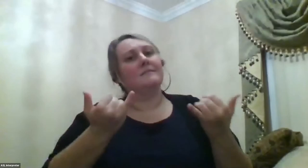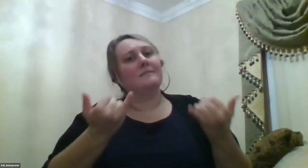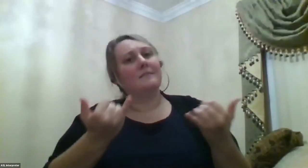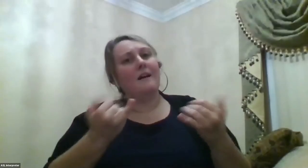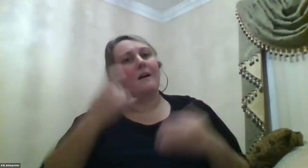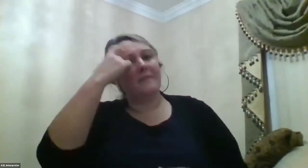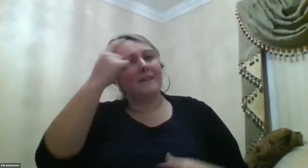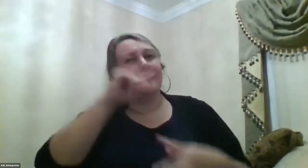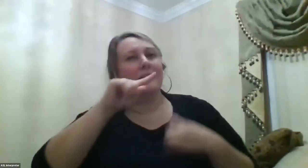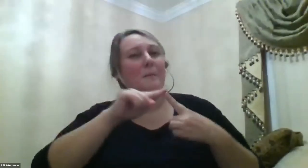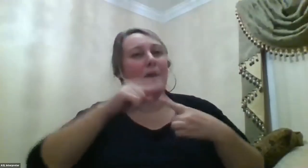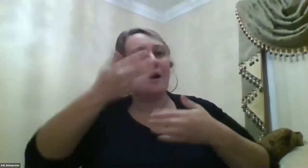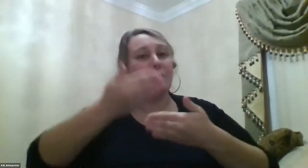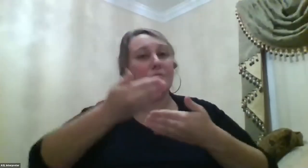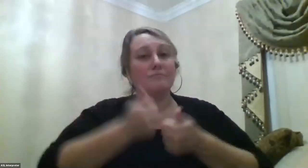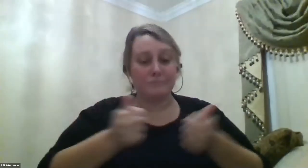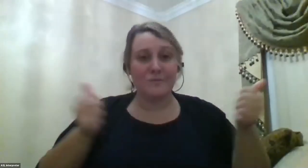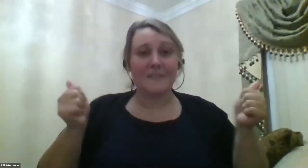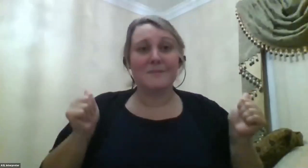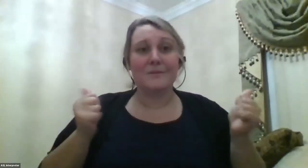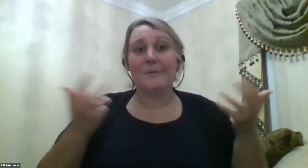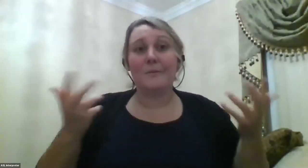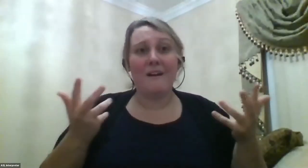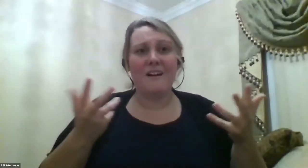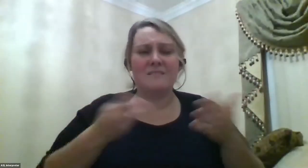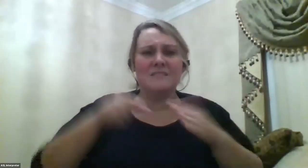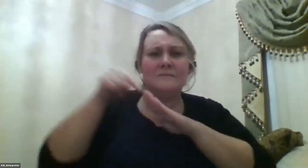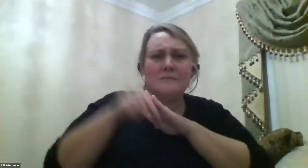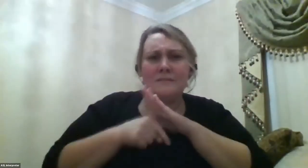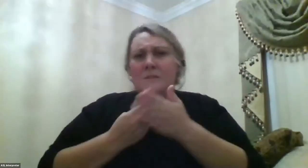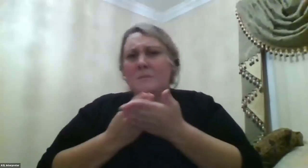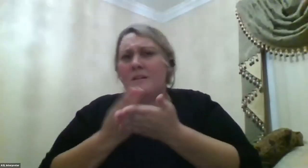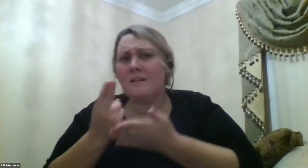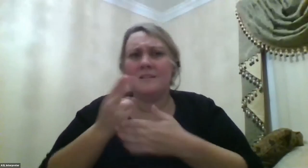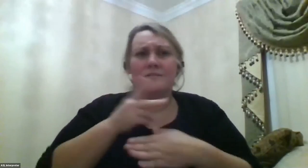and not from our material world into that thinking.